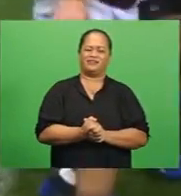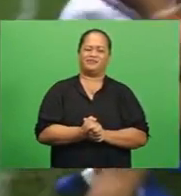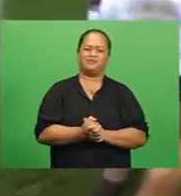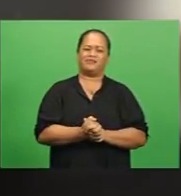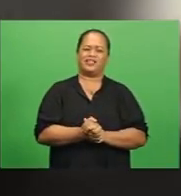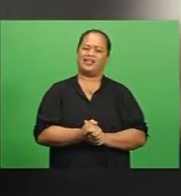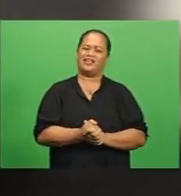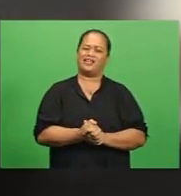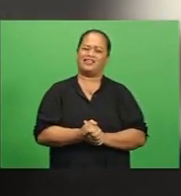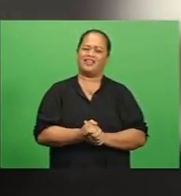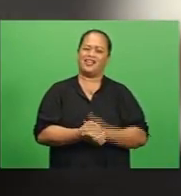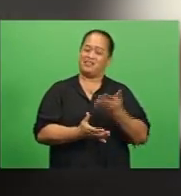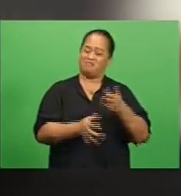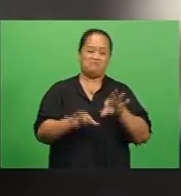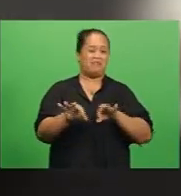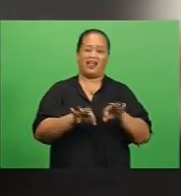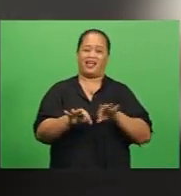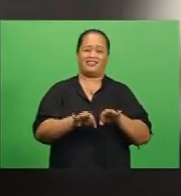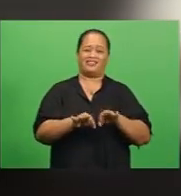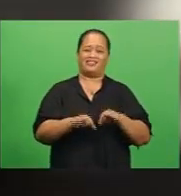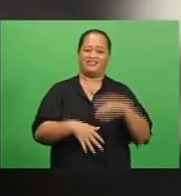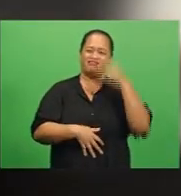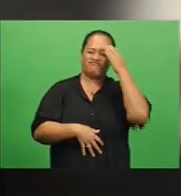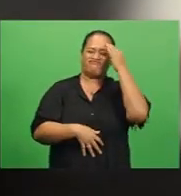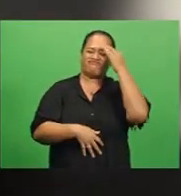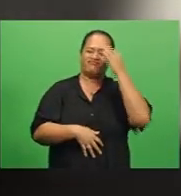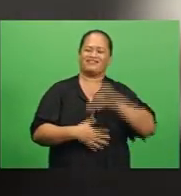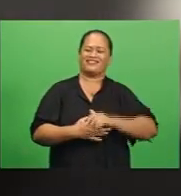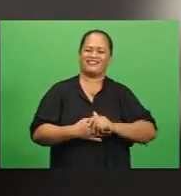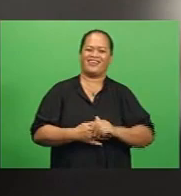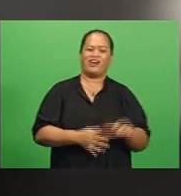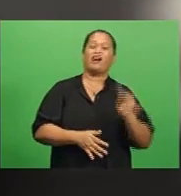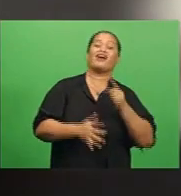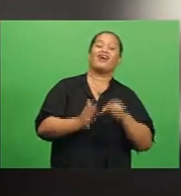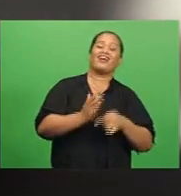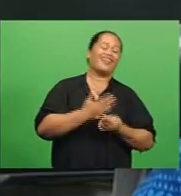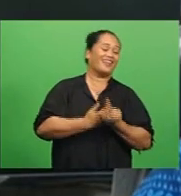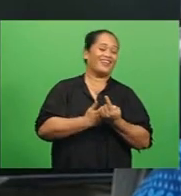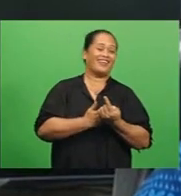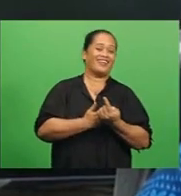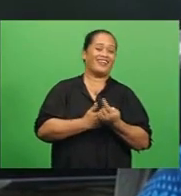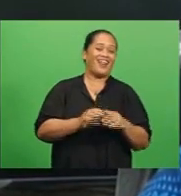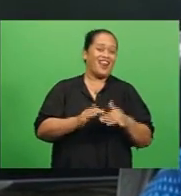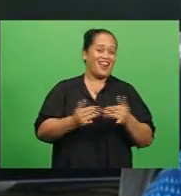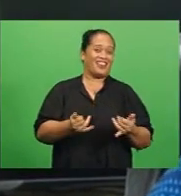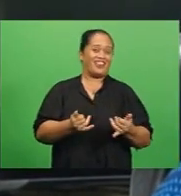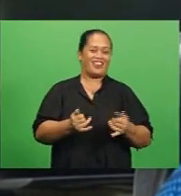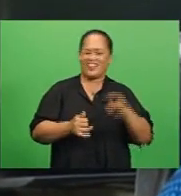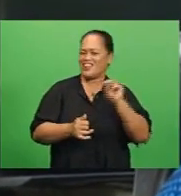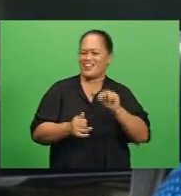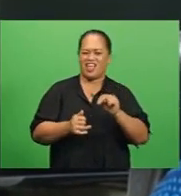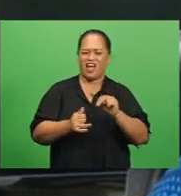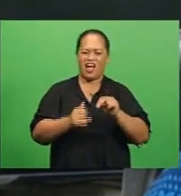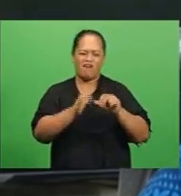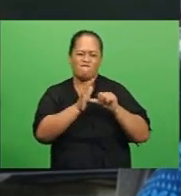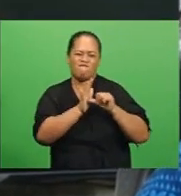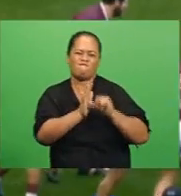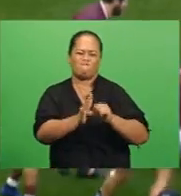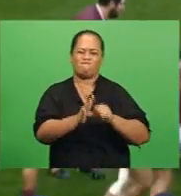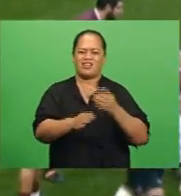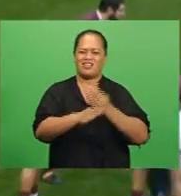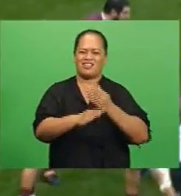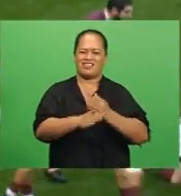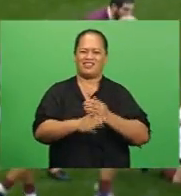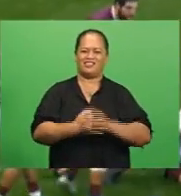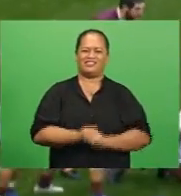that's the plan in my head, and what's left now is for me to do that hard work. The FRU is excited that young players